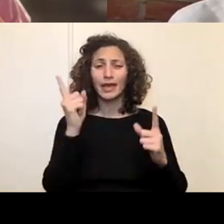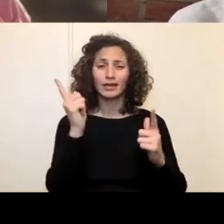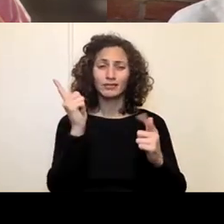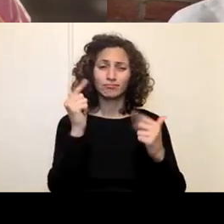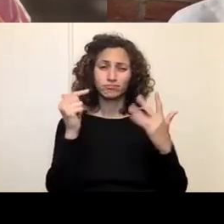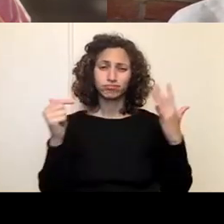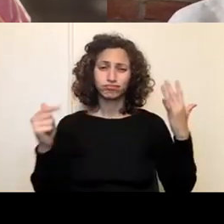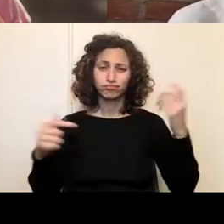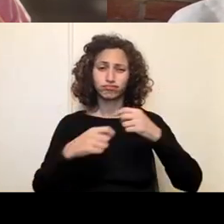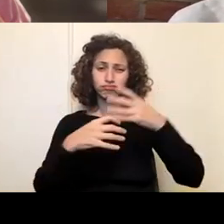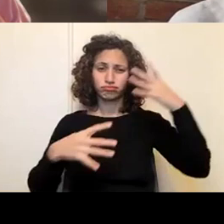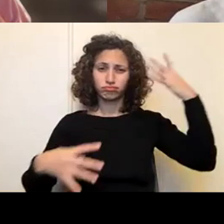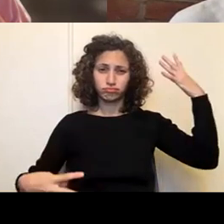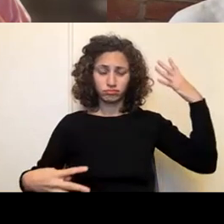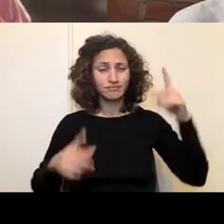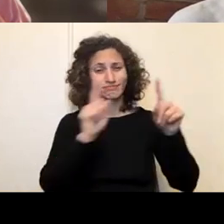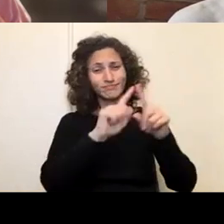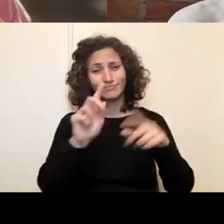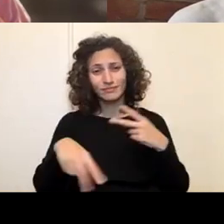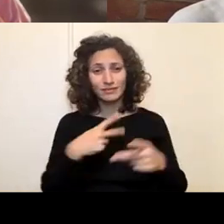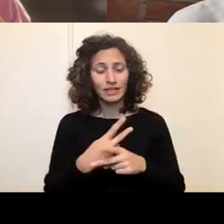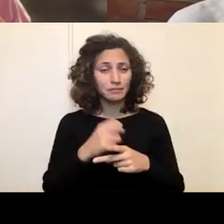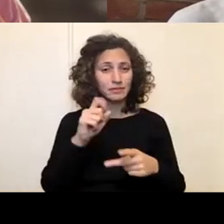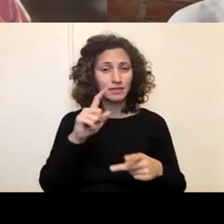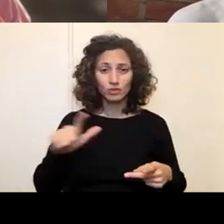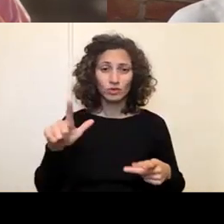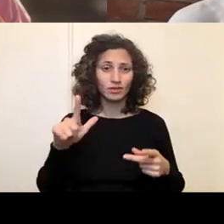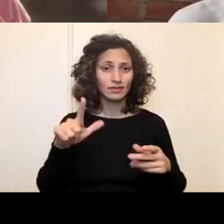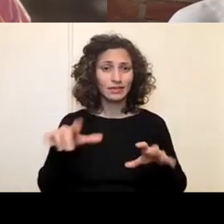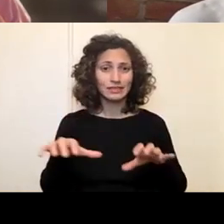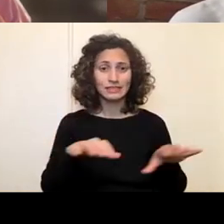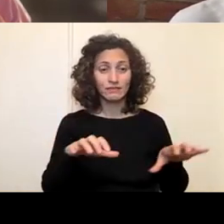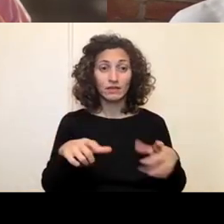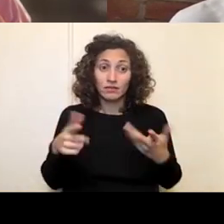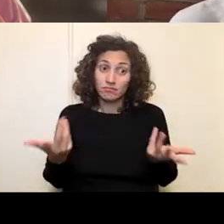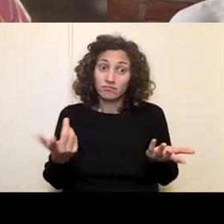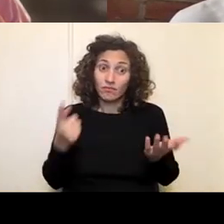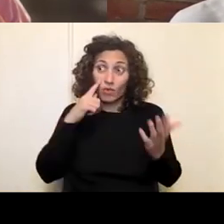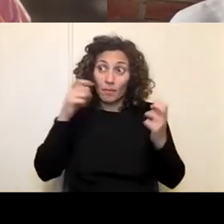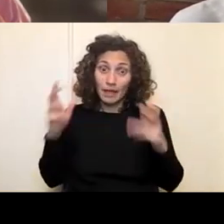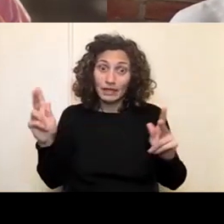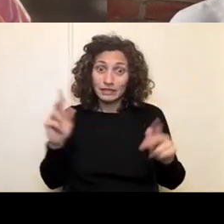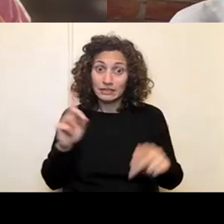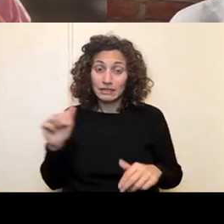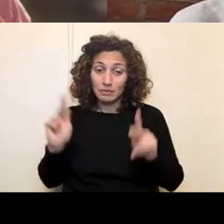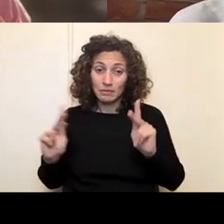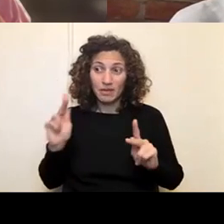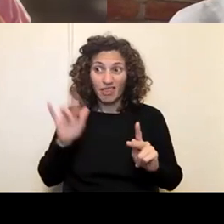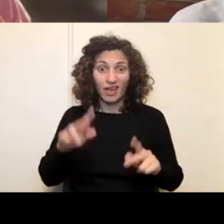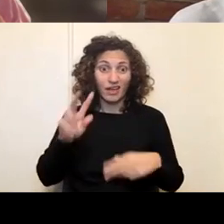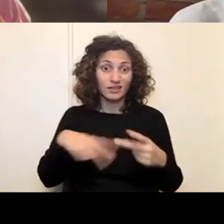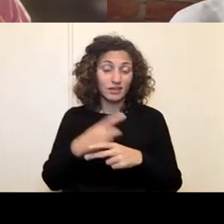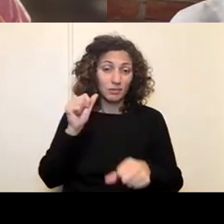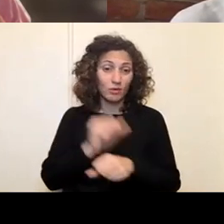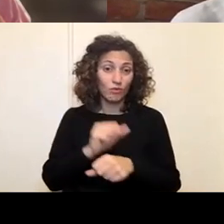activity, and this can be a lot more accessible for work for many people who are disabled. And then